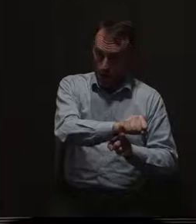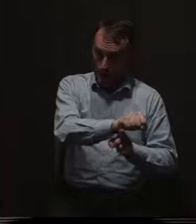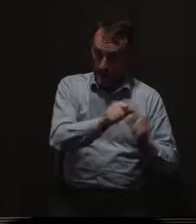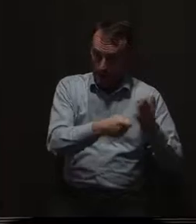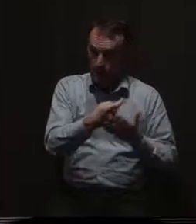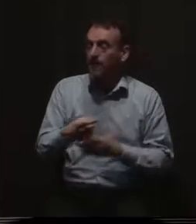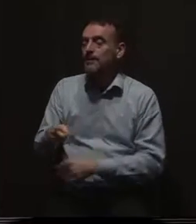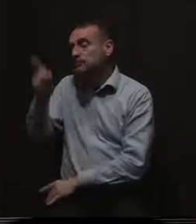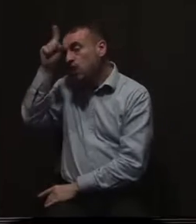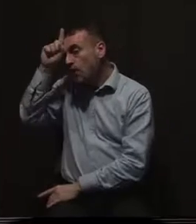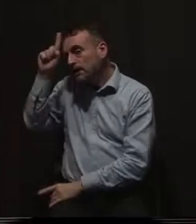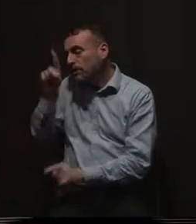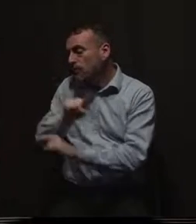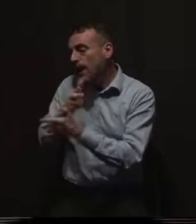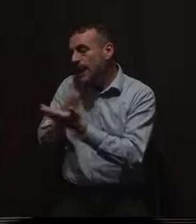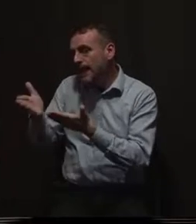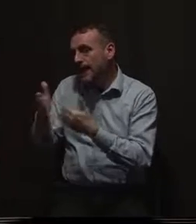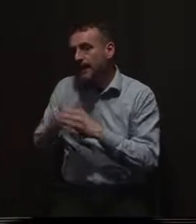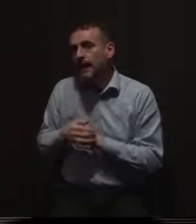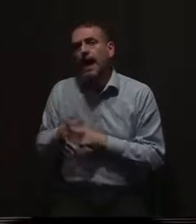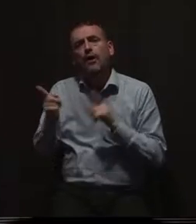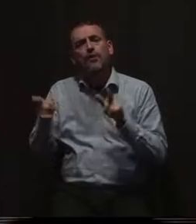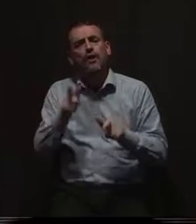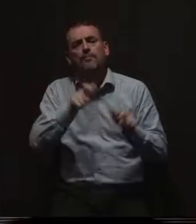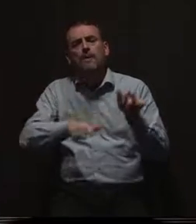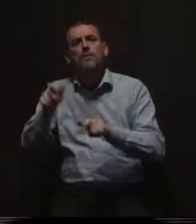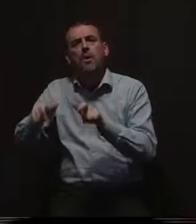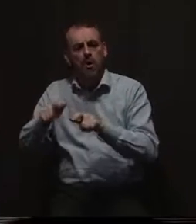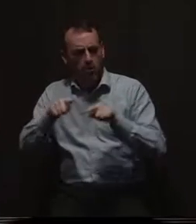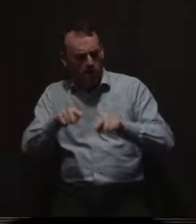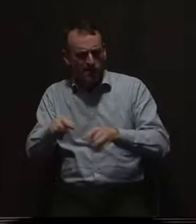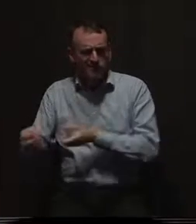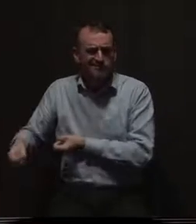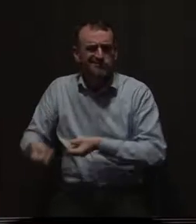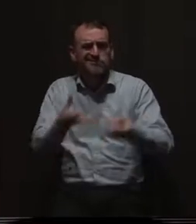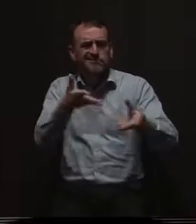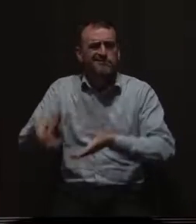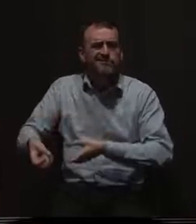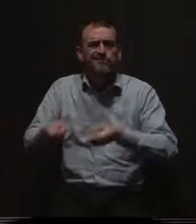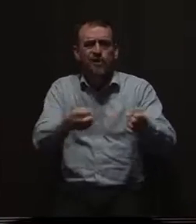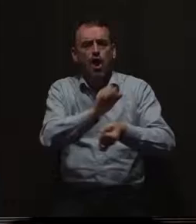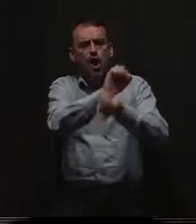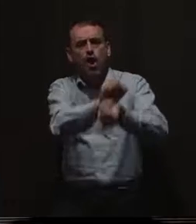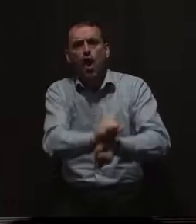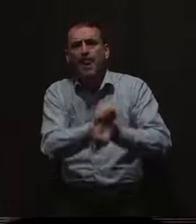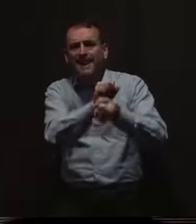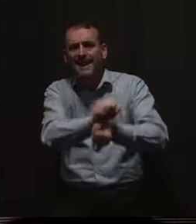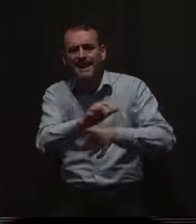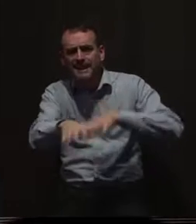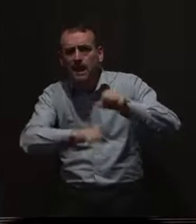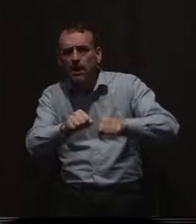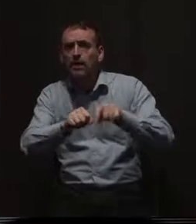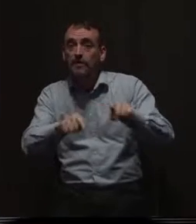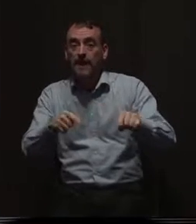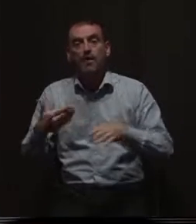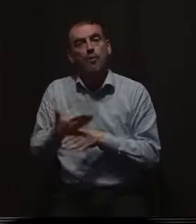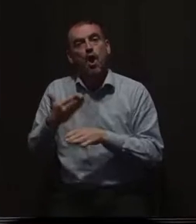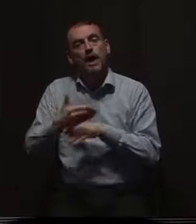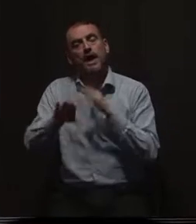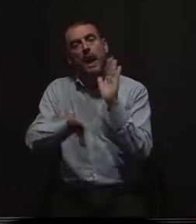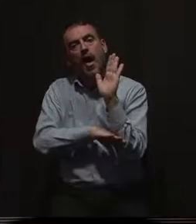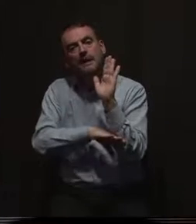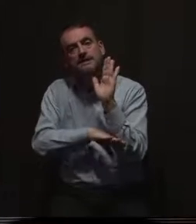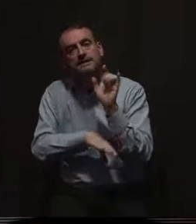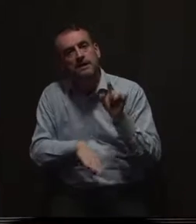so also the people they sent to the colonies usually were either working class people, because people in the colonies, only the most